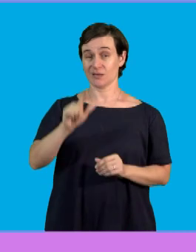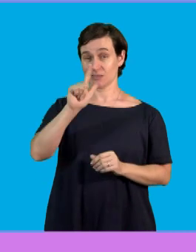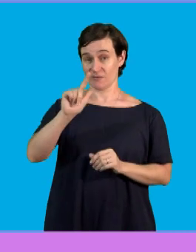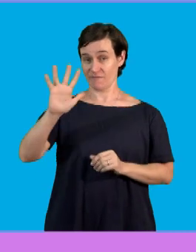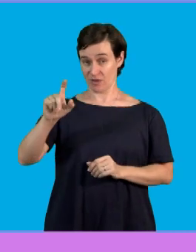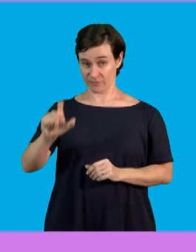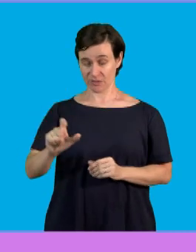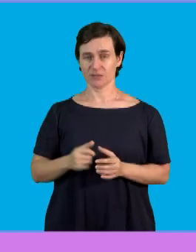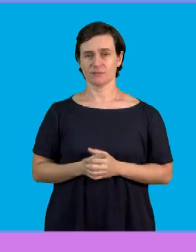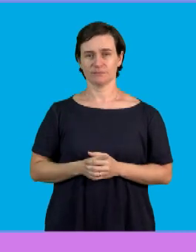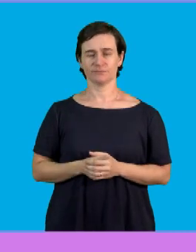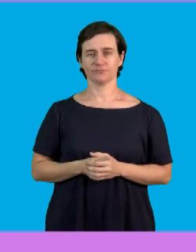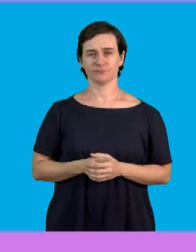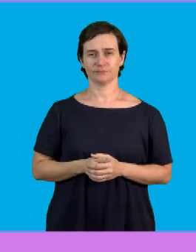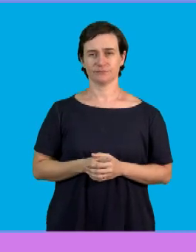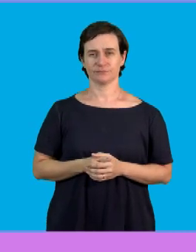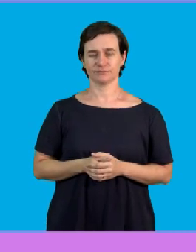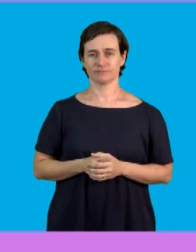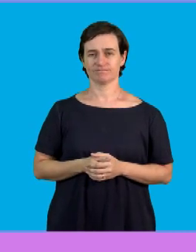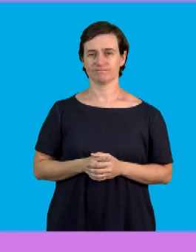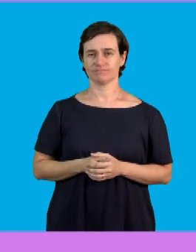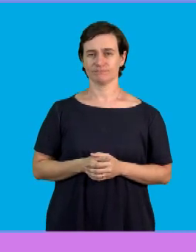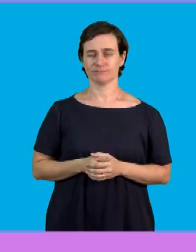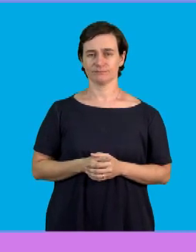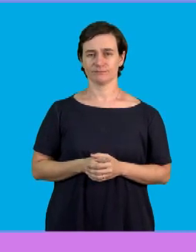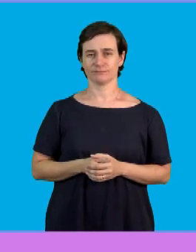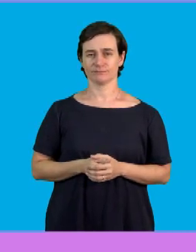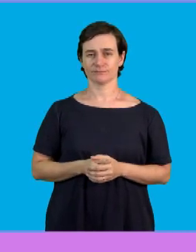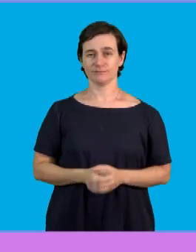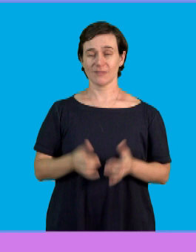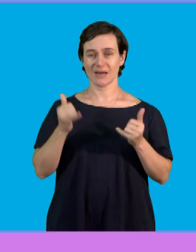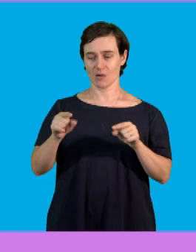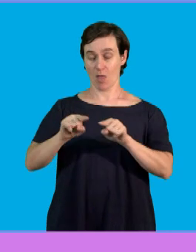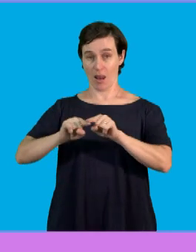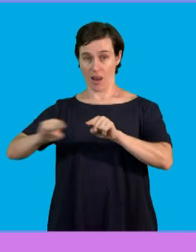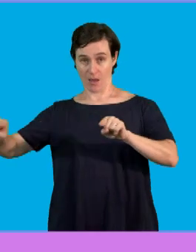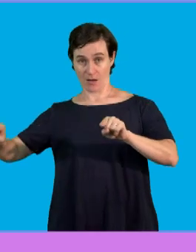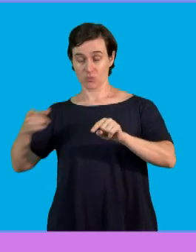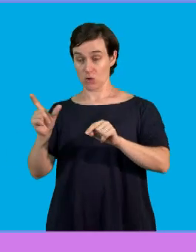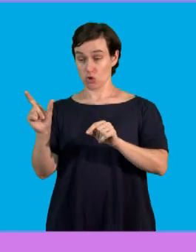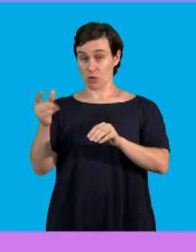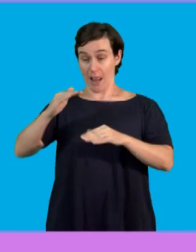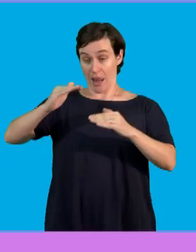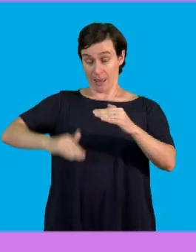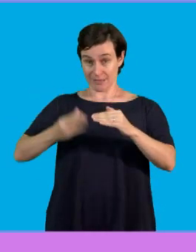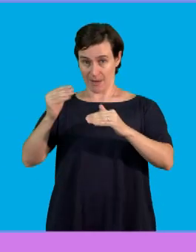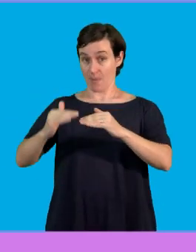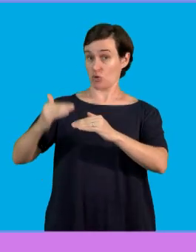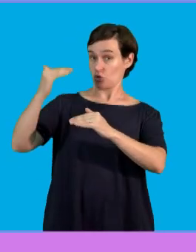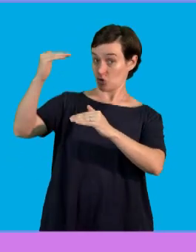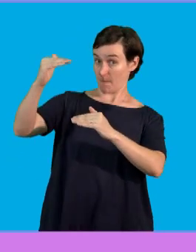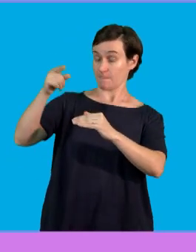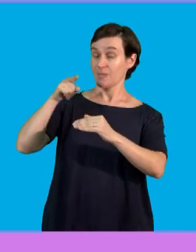5,569 rand 75. So remember, you place your smallest value as your numerator and